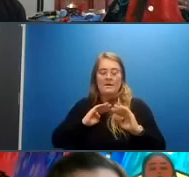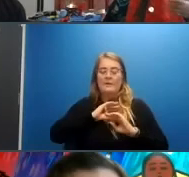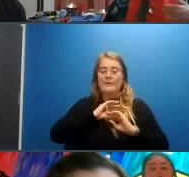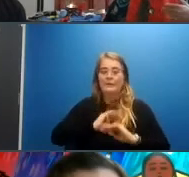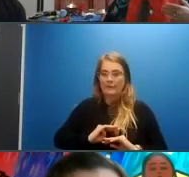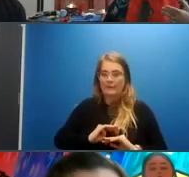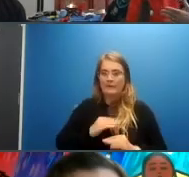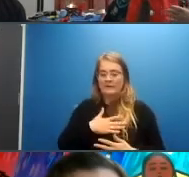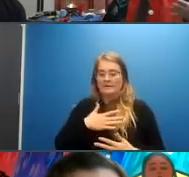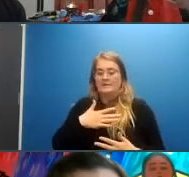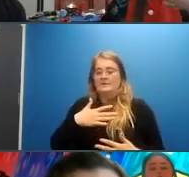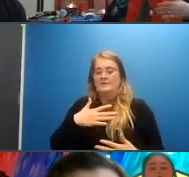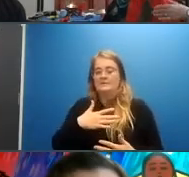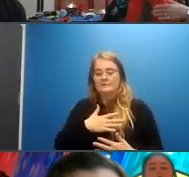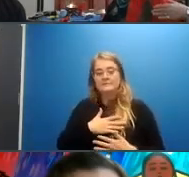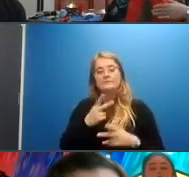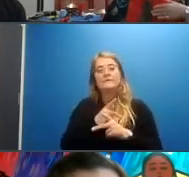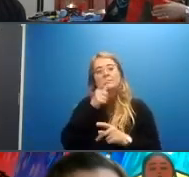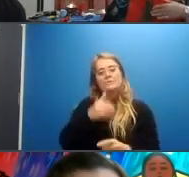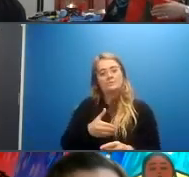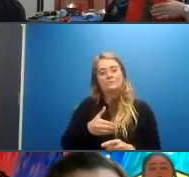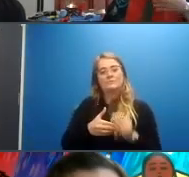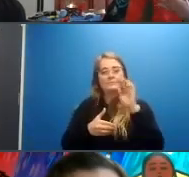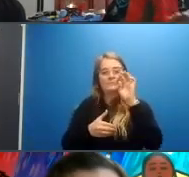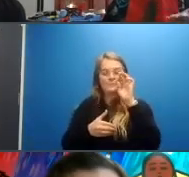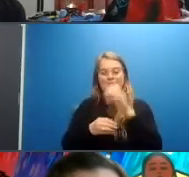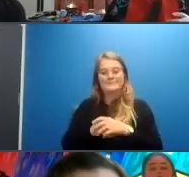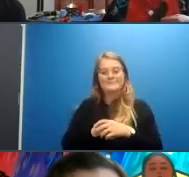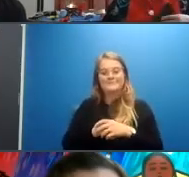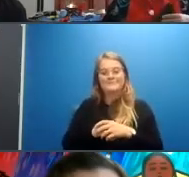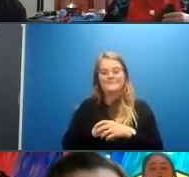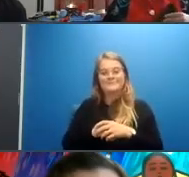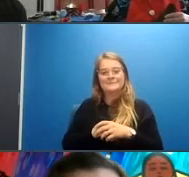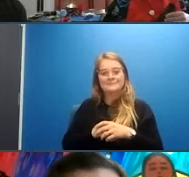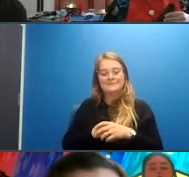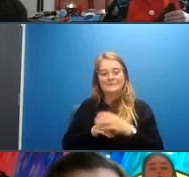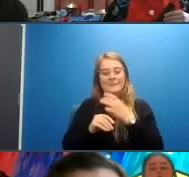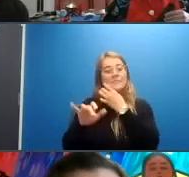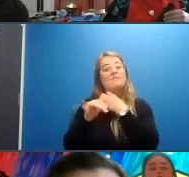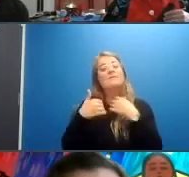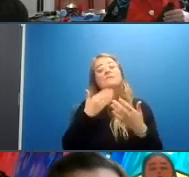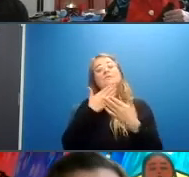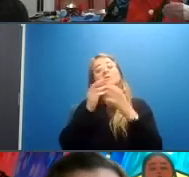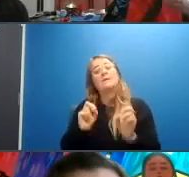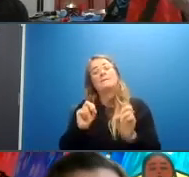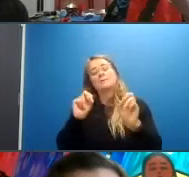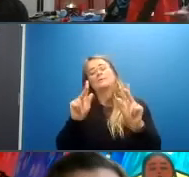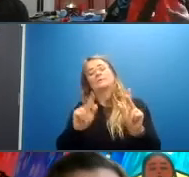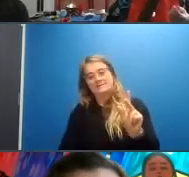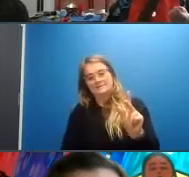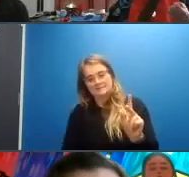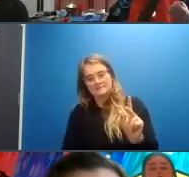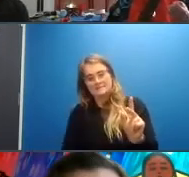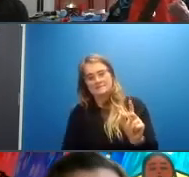and hopefully they'll embrace that. And also having an opportunity to have